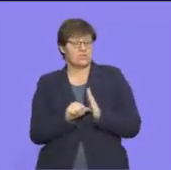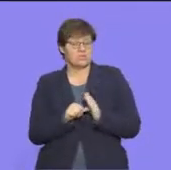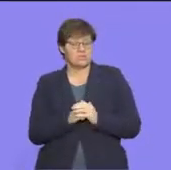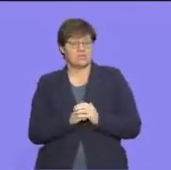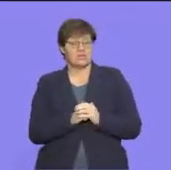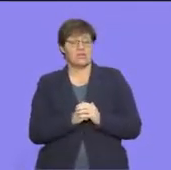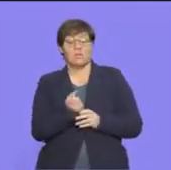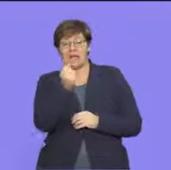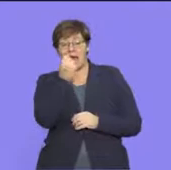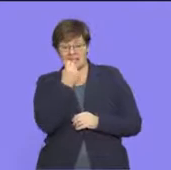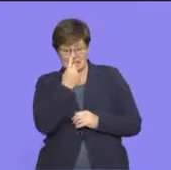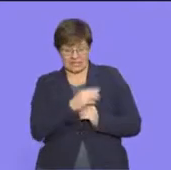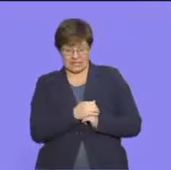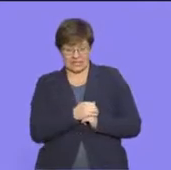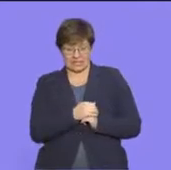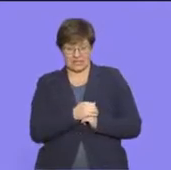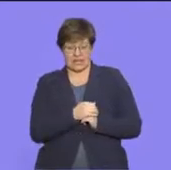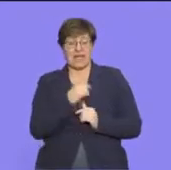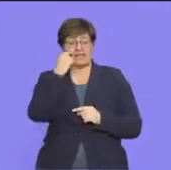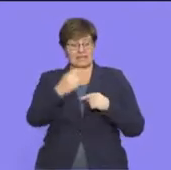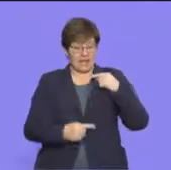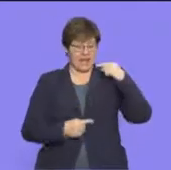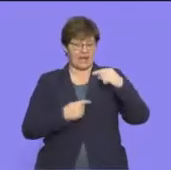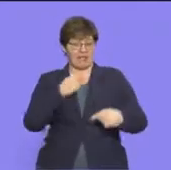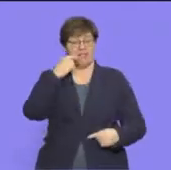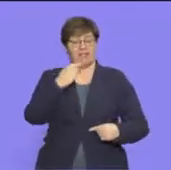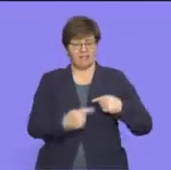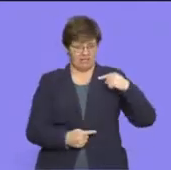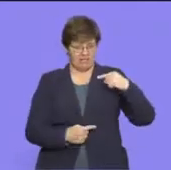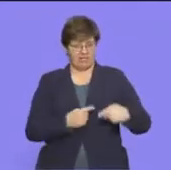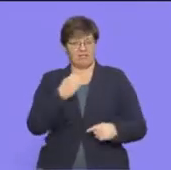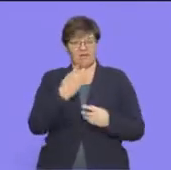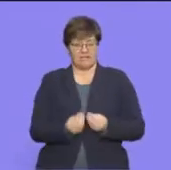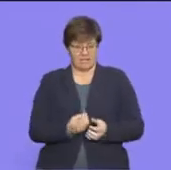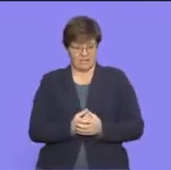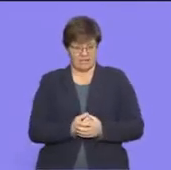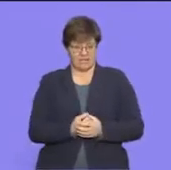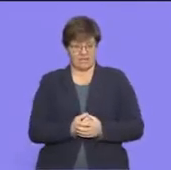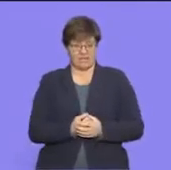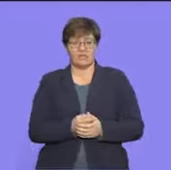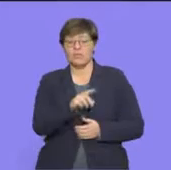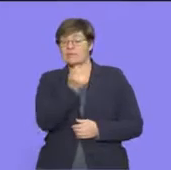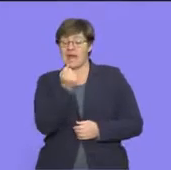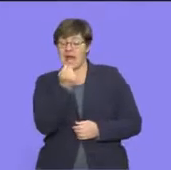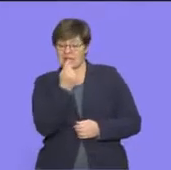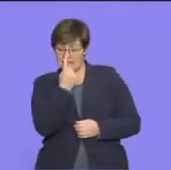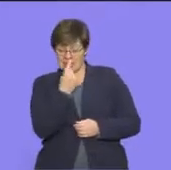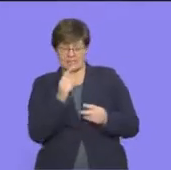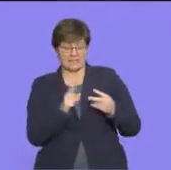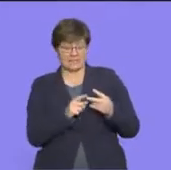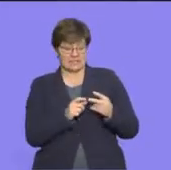that you understand that there's the cycle. Now, when we talk about the cycle, I need you to understand another